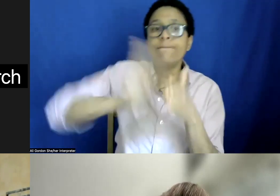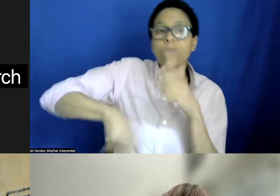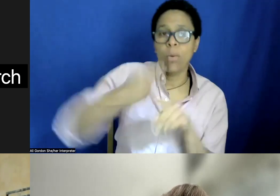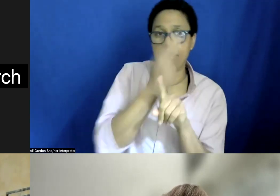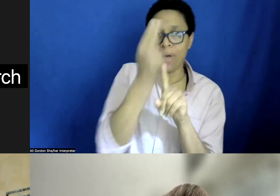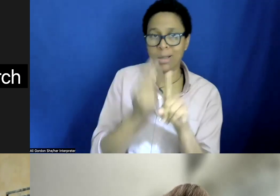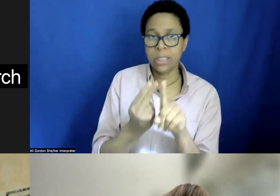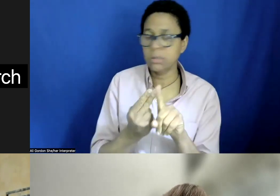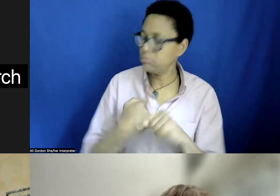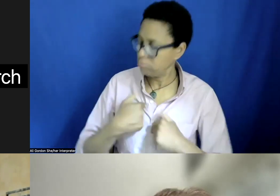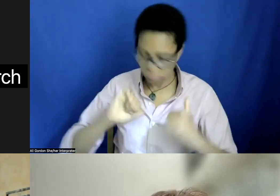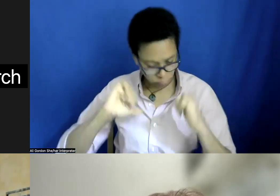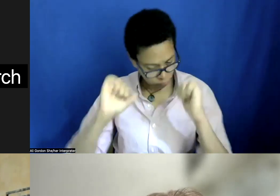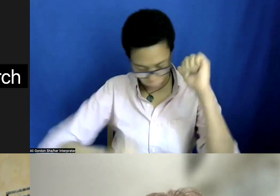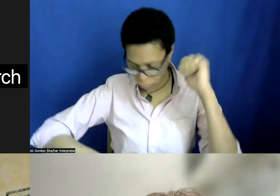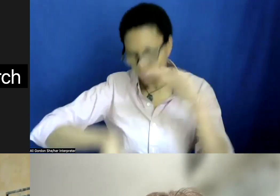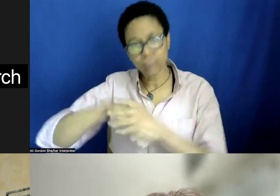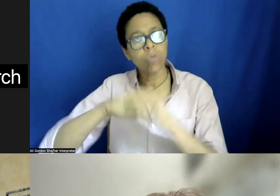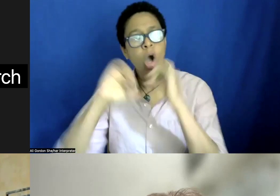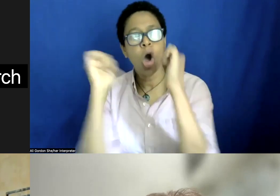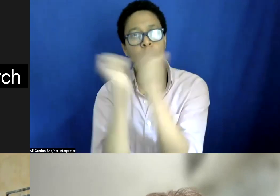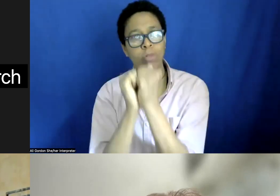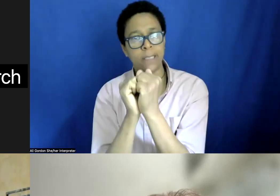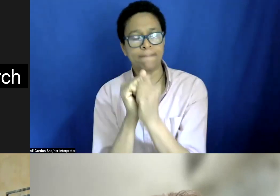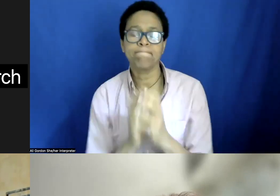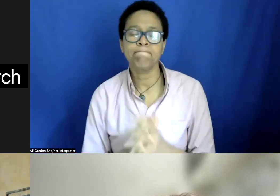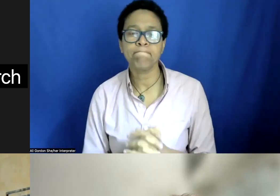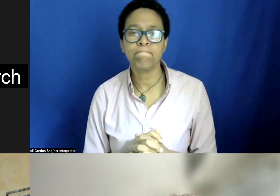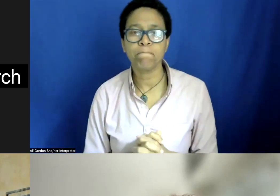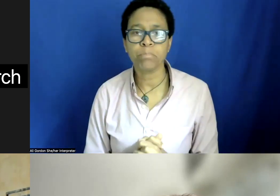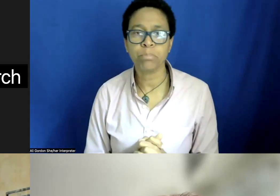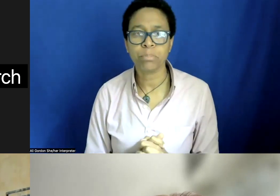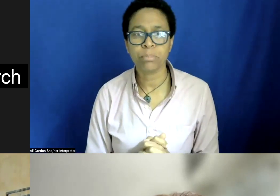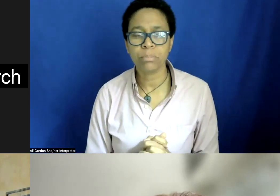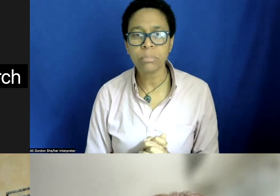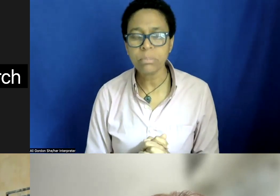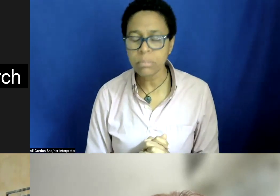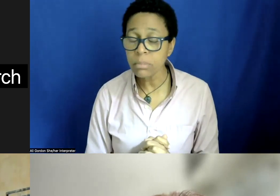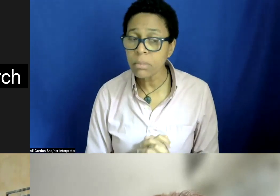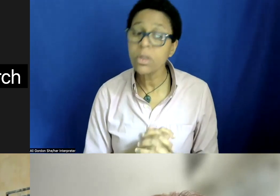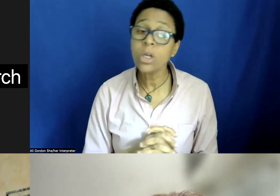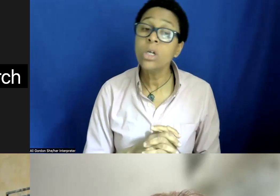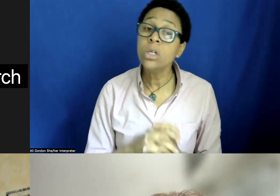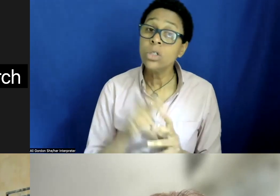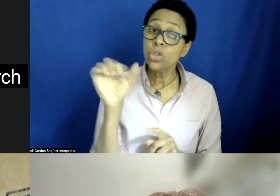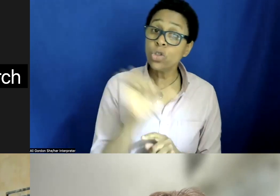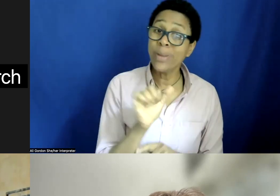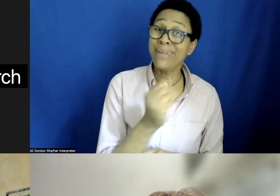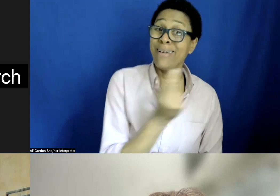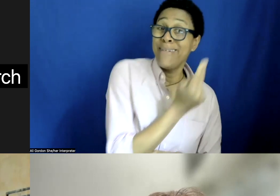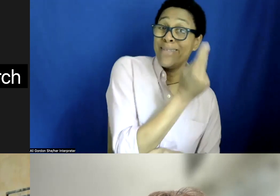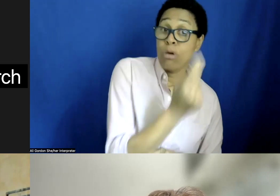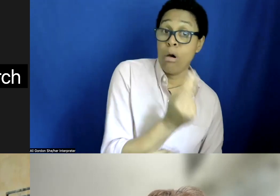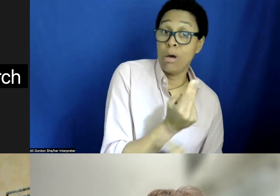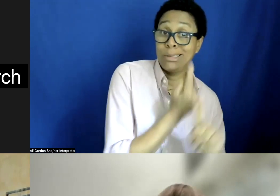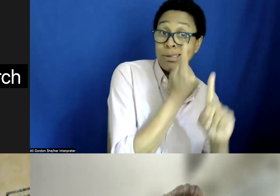I totally agree with, and that it should be the artist who gets